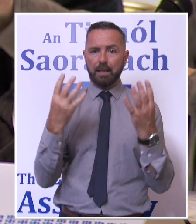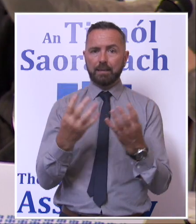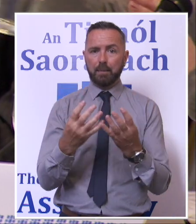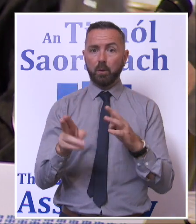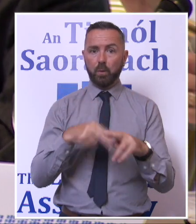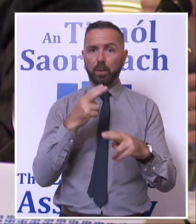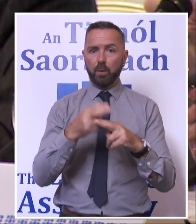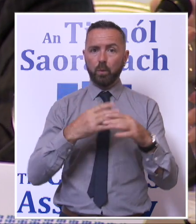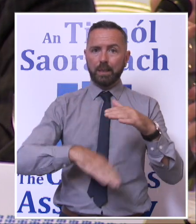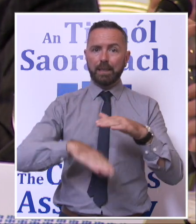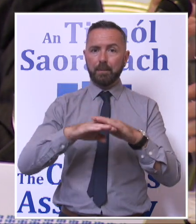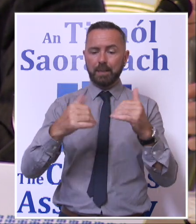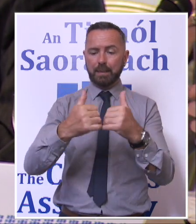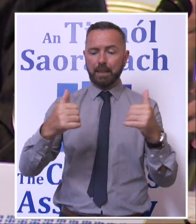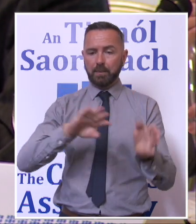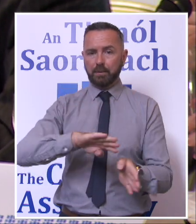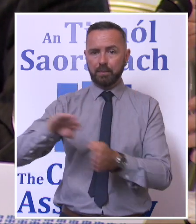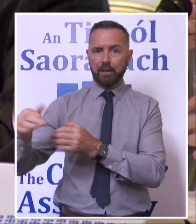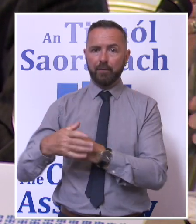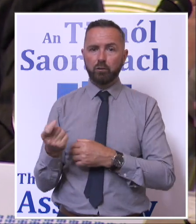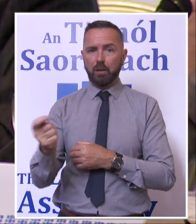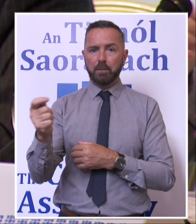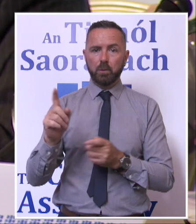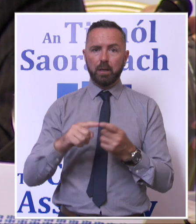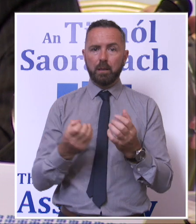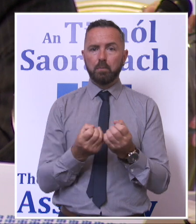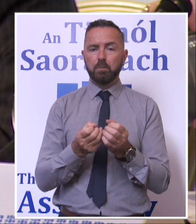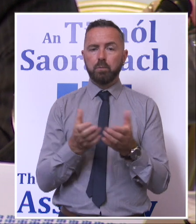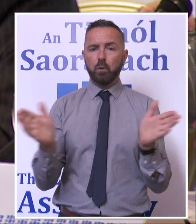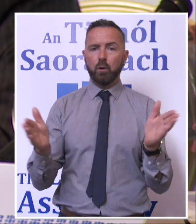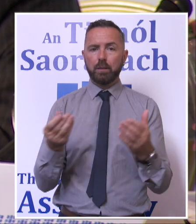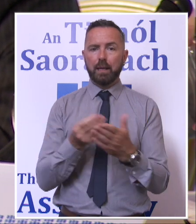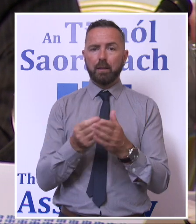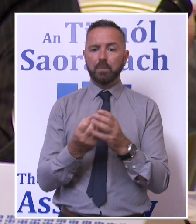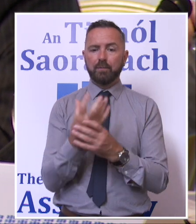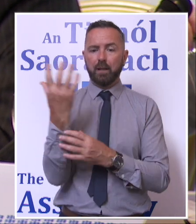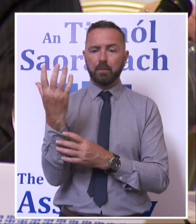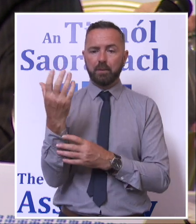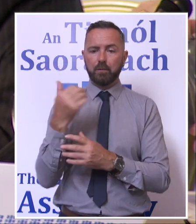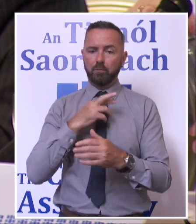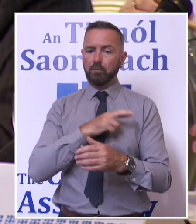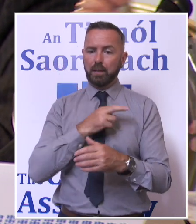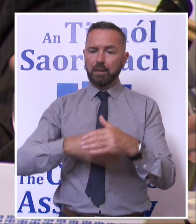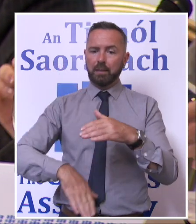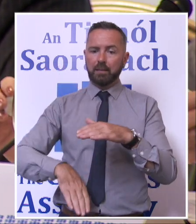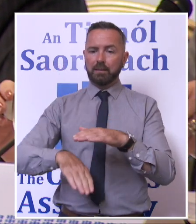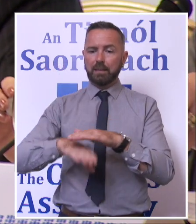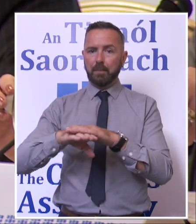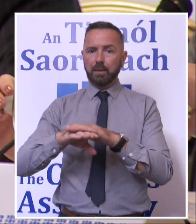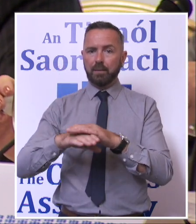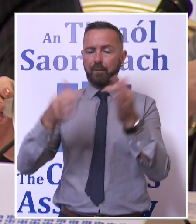With those limited exceptions aside for transport and broad economic development, there are relatively limited formal